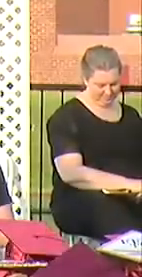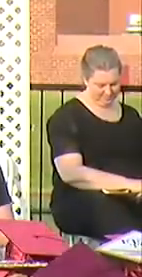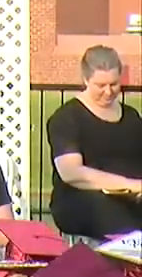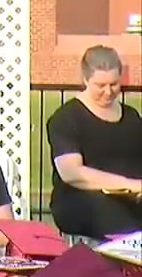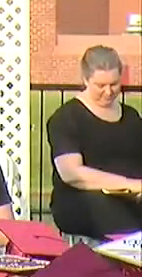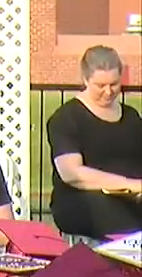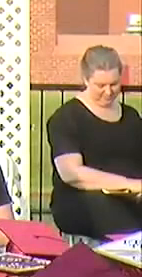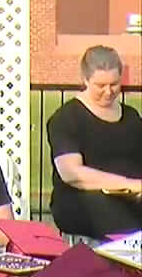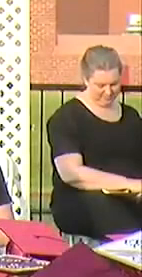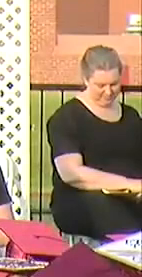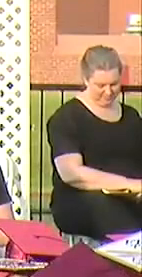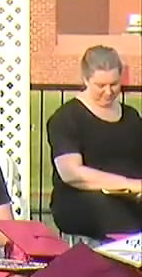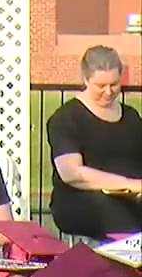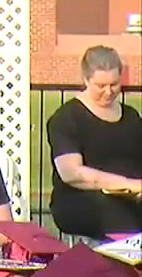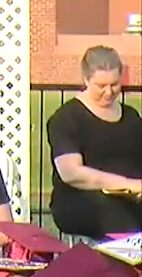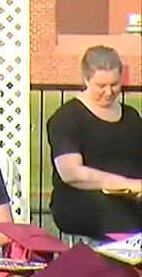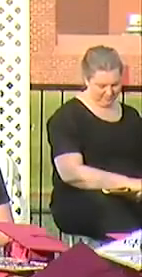Braden C. Mandeville.